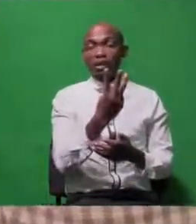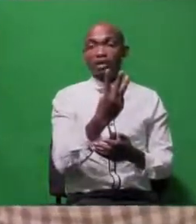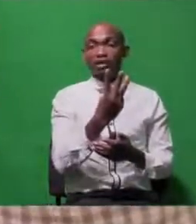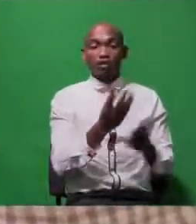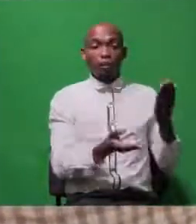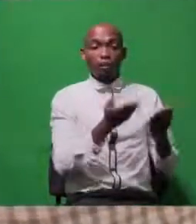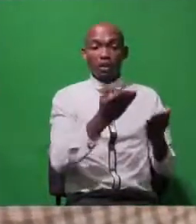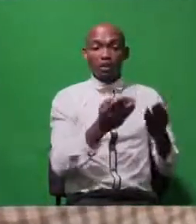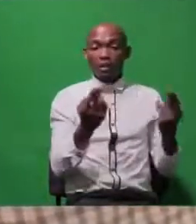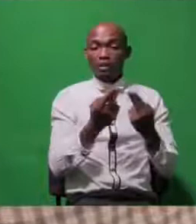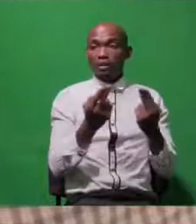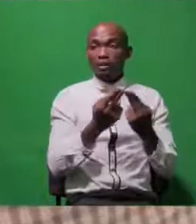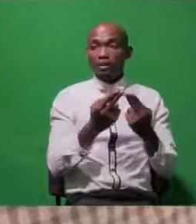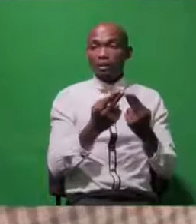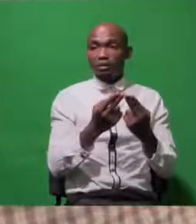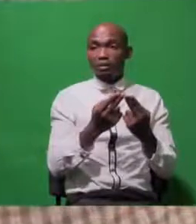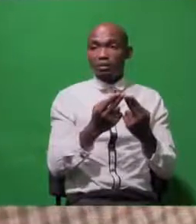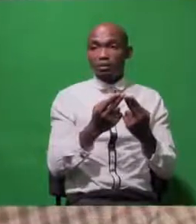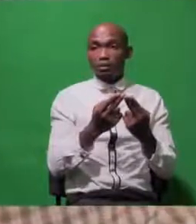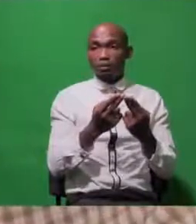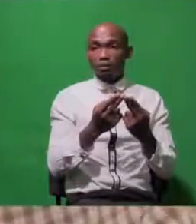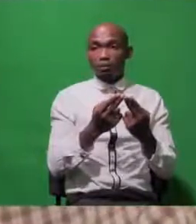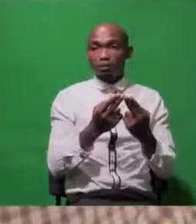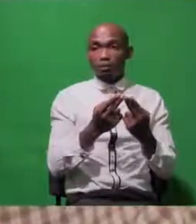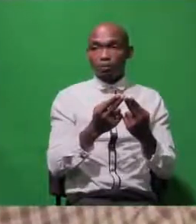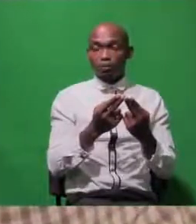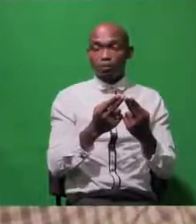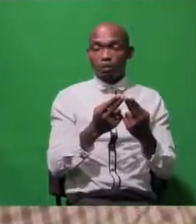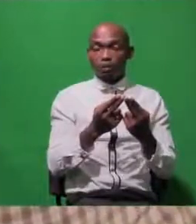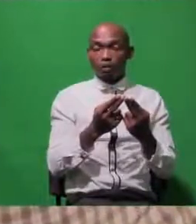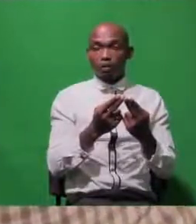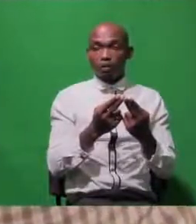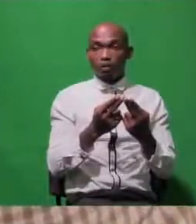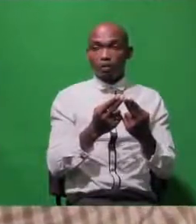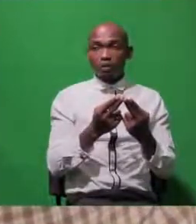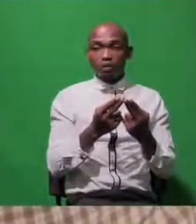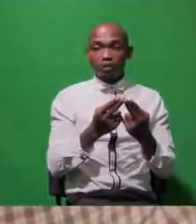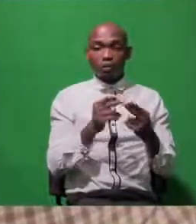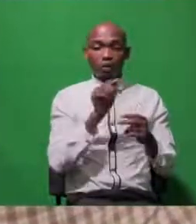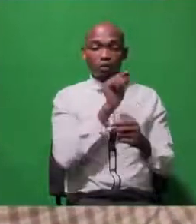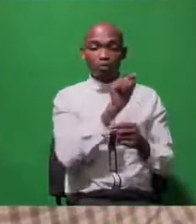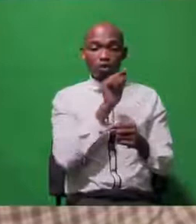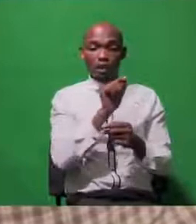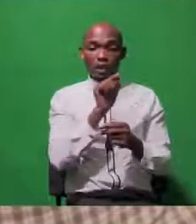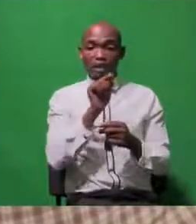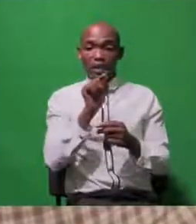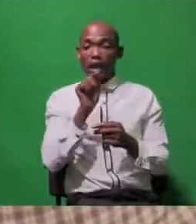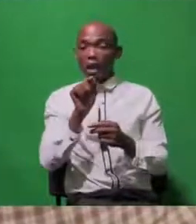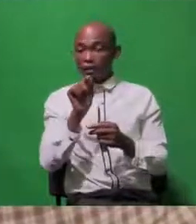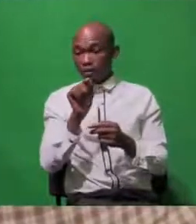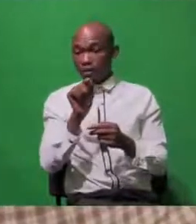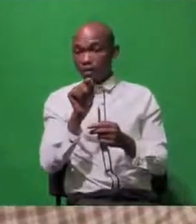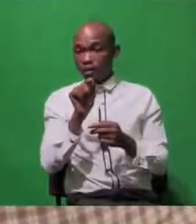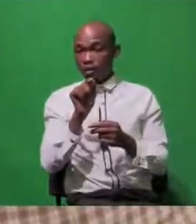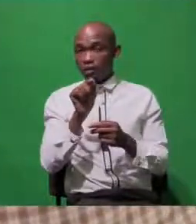same. 23 here. It is better to draw a dotted line from A to